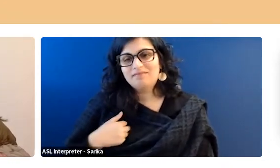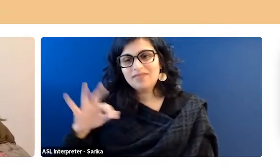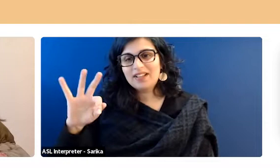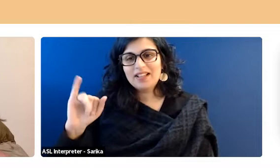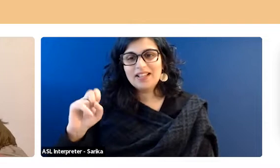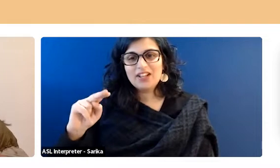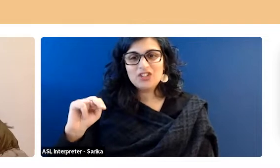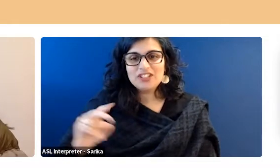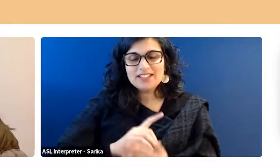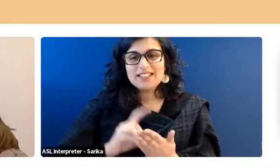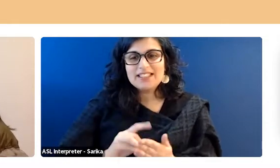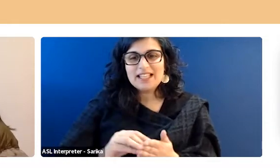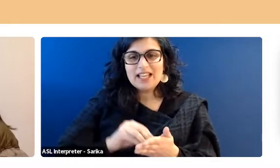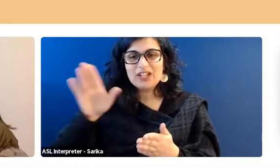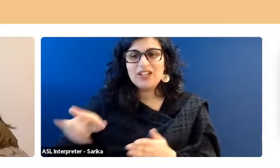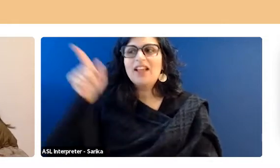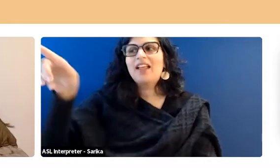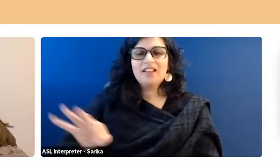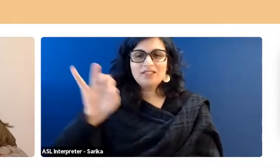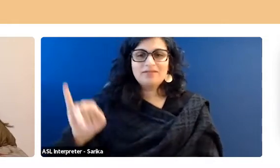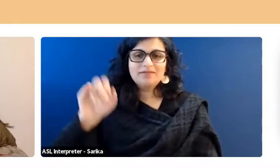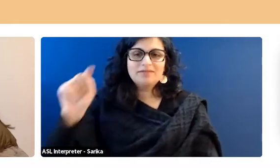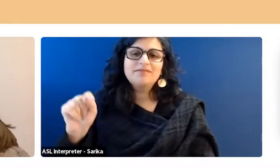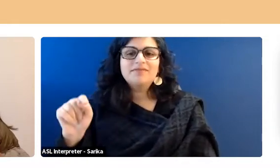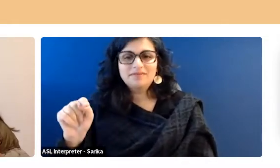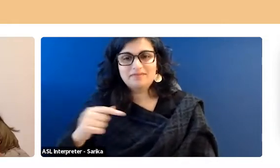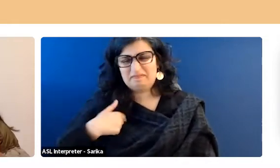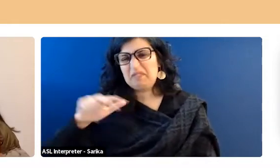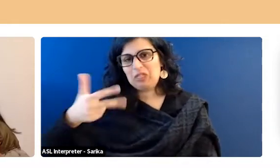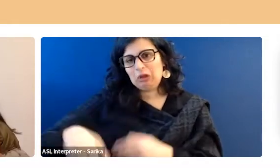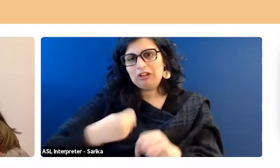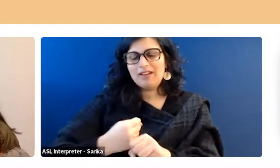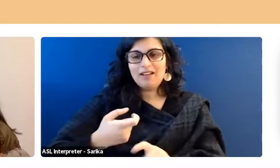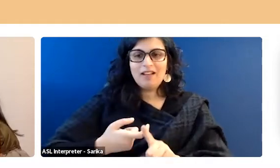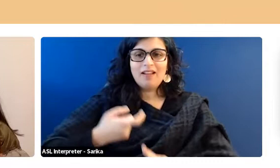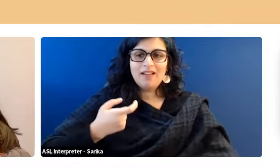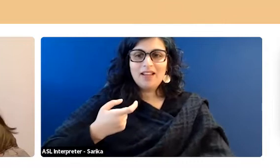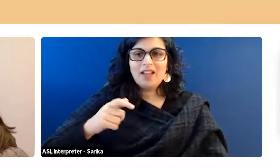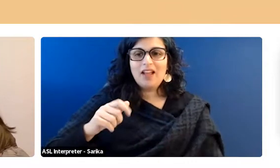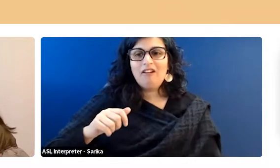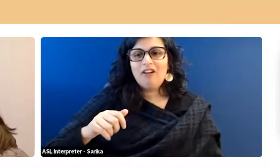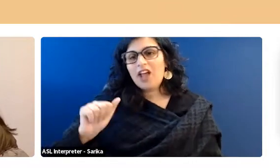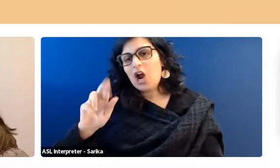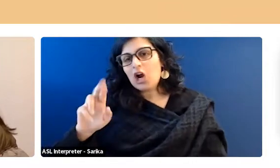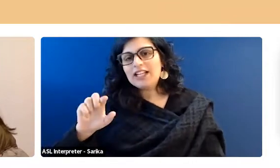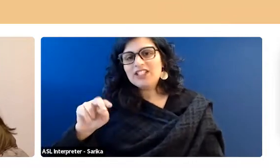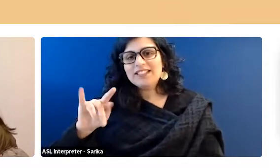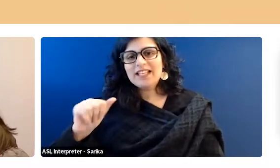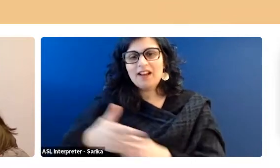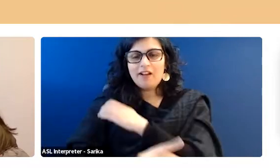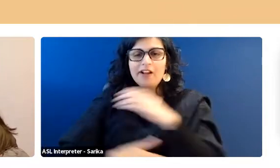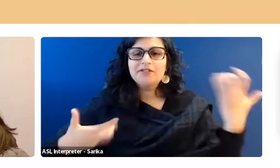student at the Fashion Institute of Technology. I'm in my 3rd year. I'm from Argentina originally, and